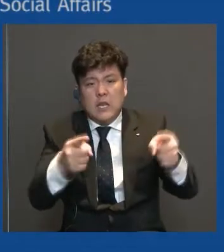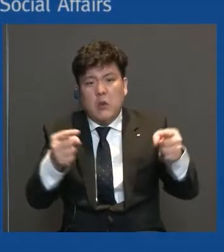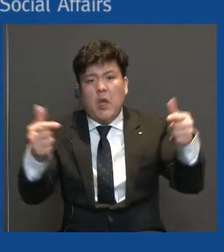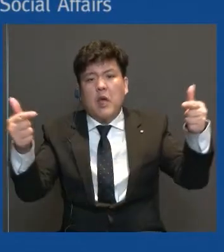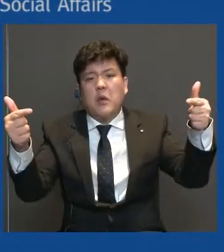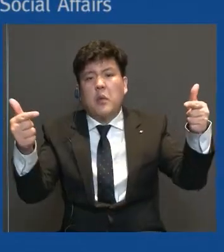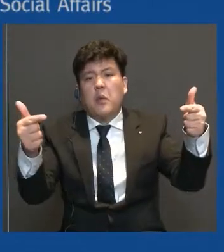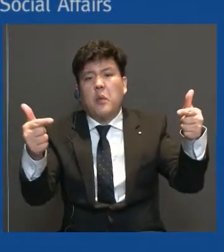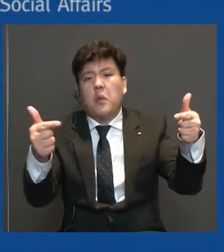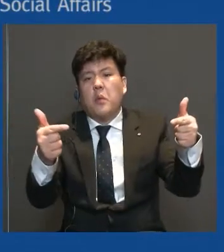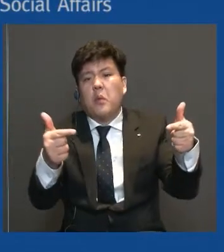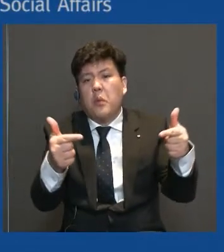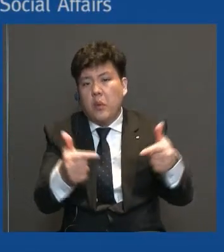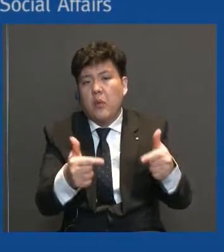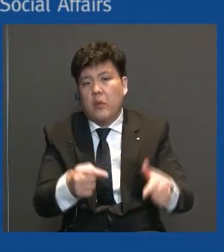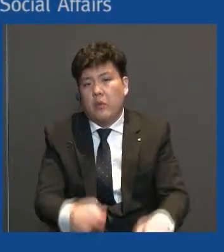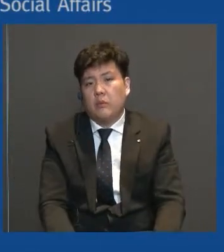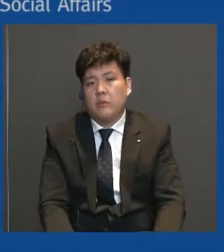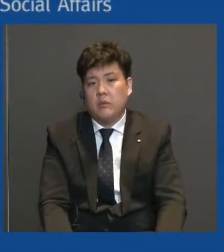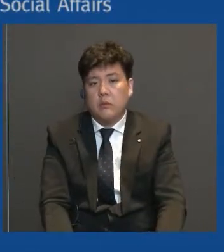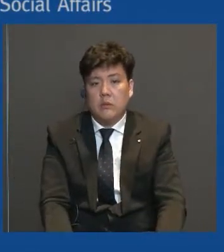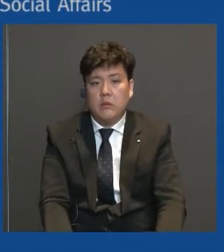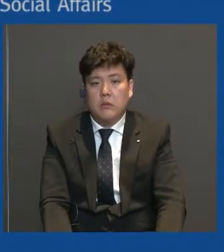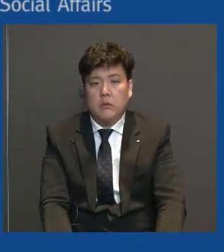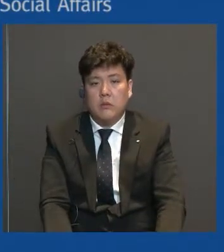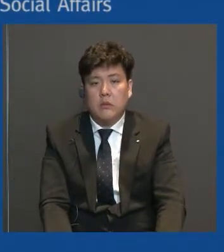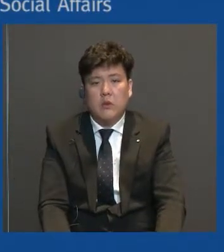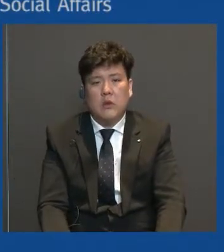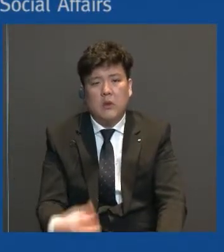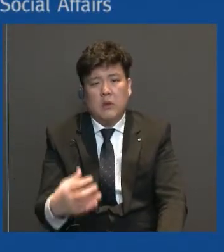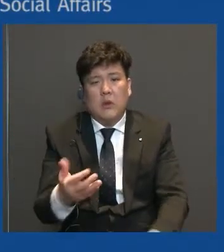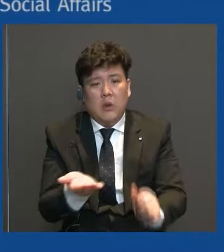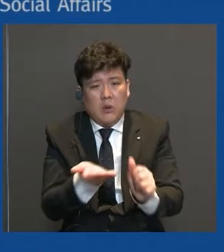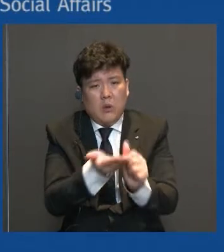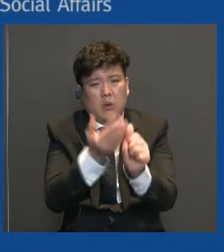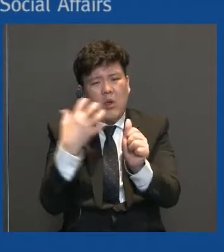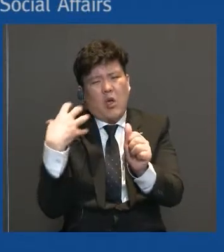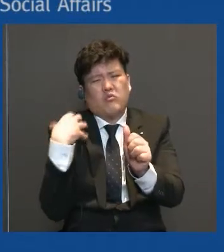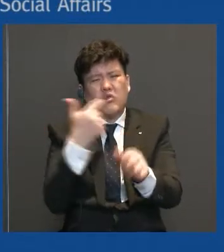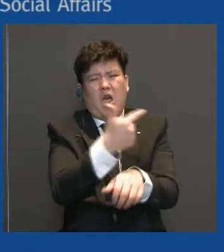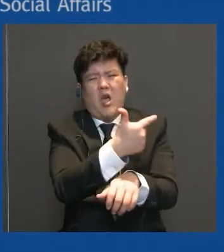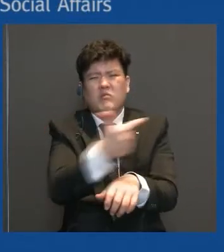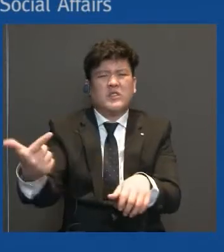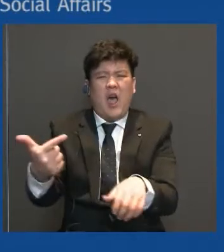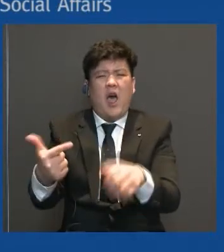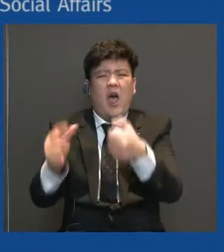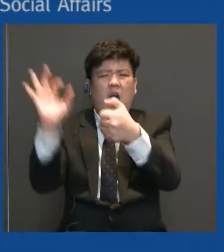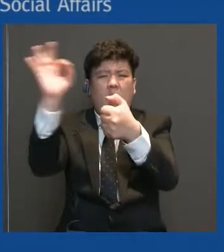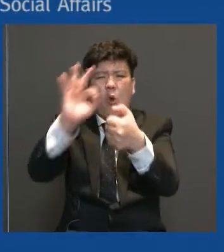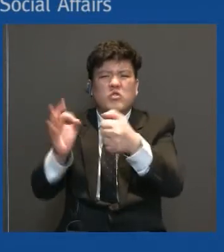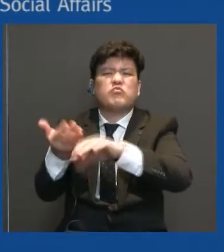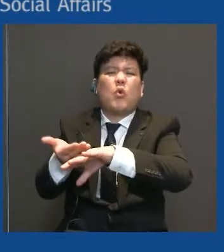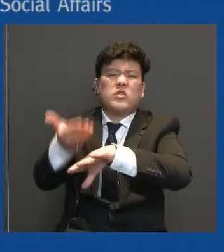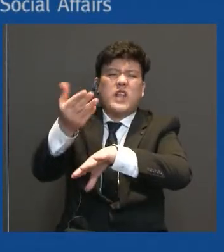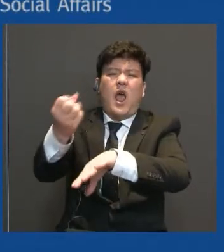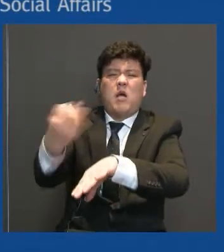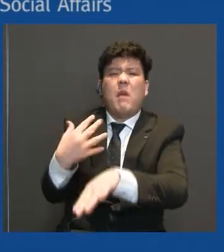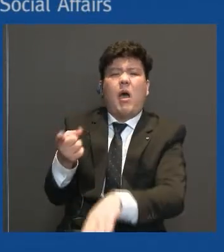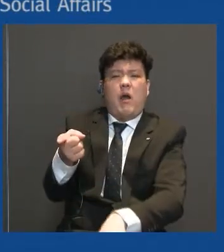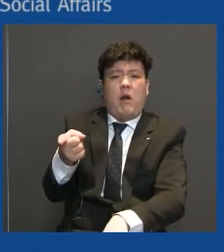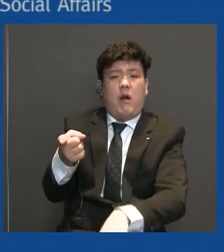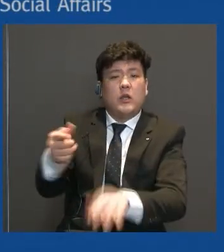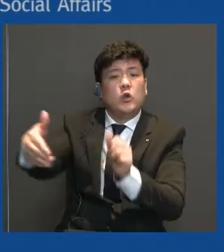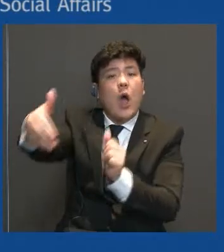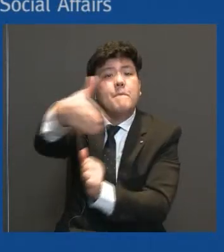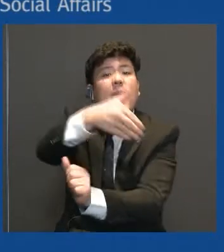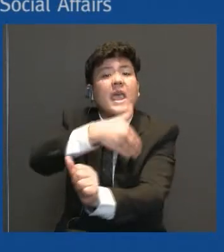Given these pandemic experiences, I would like to suggest some strategies to promote the rise of older